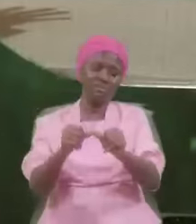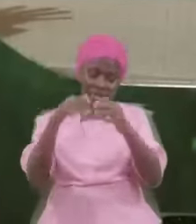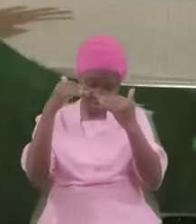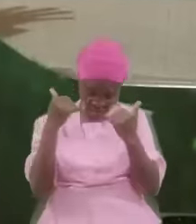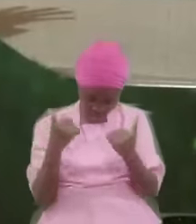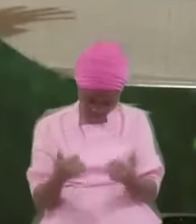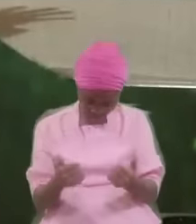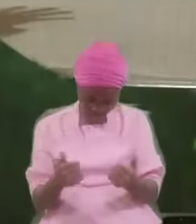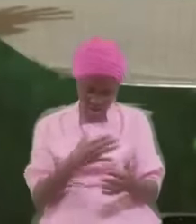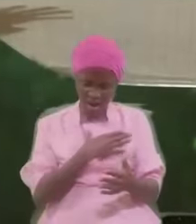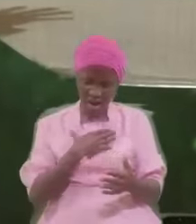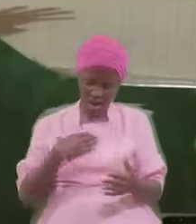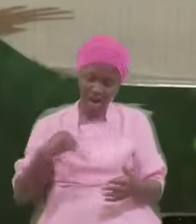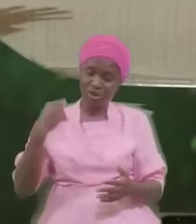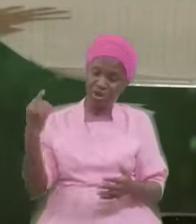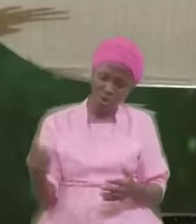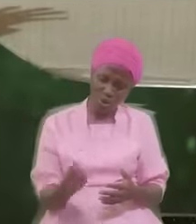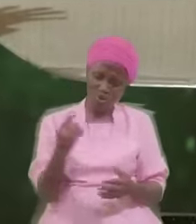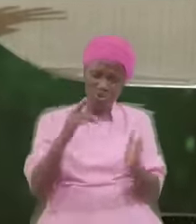now and always.